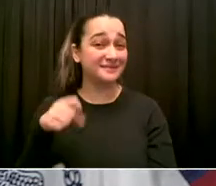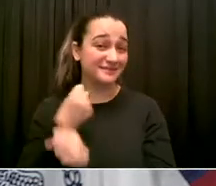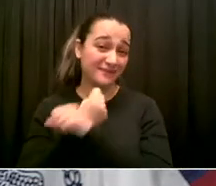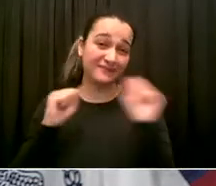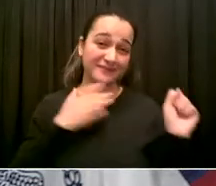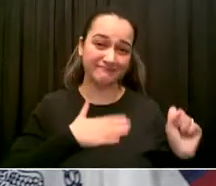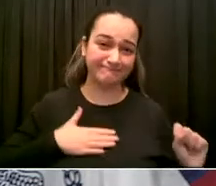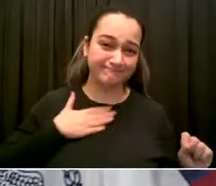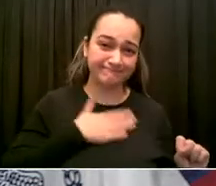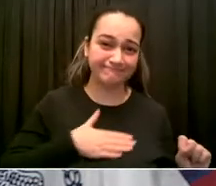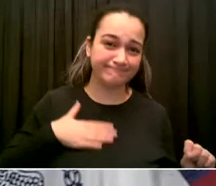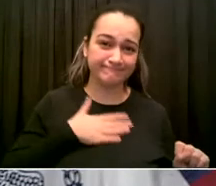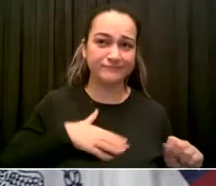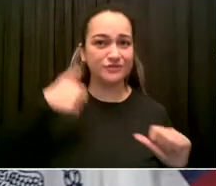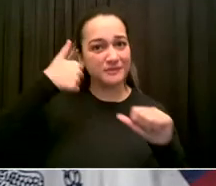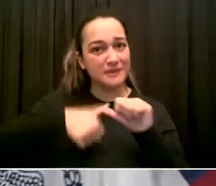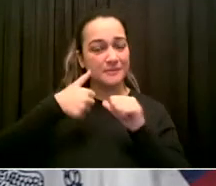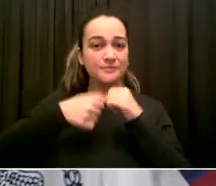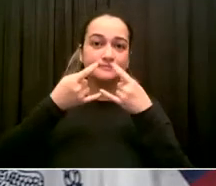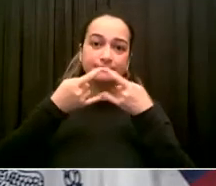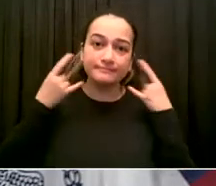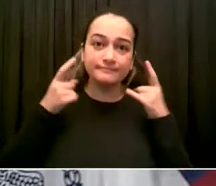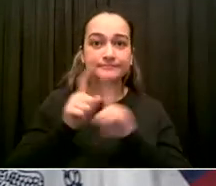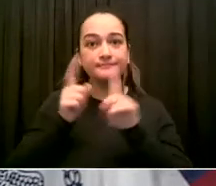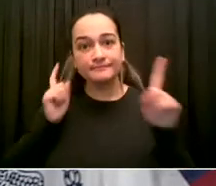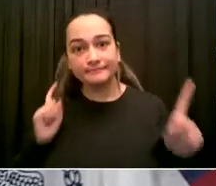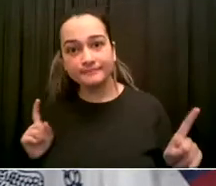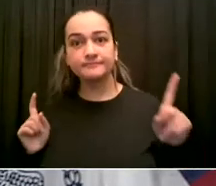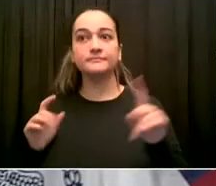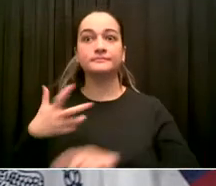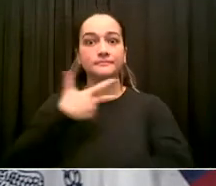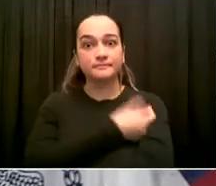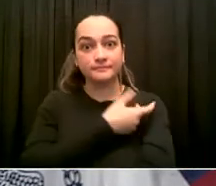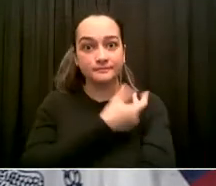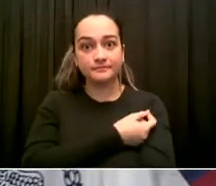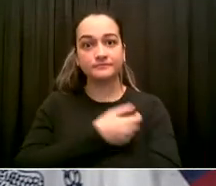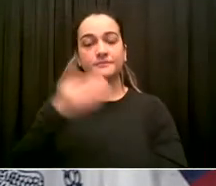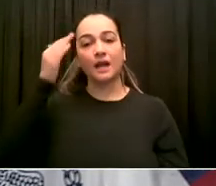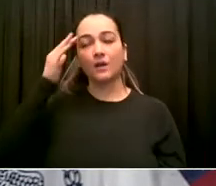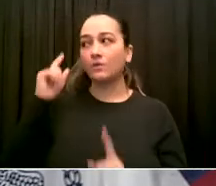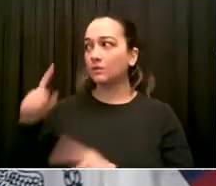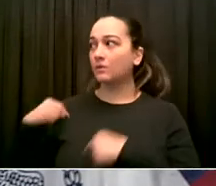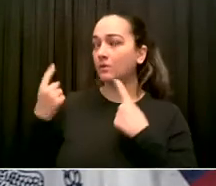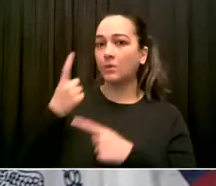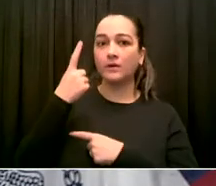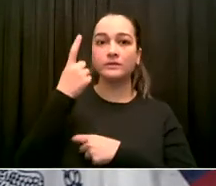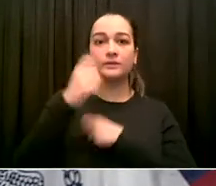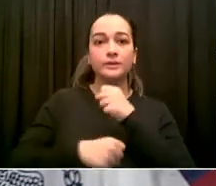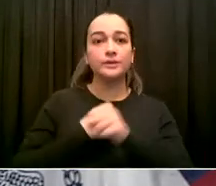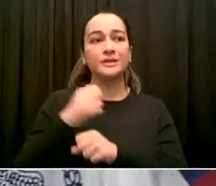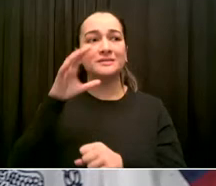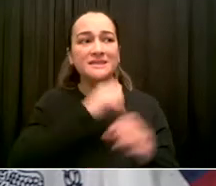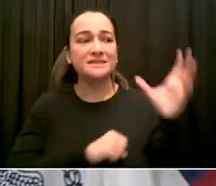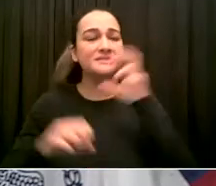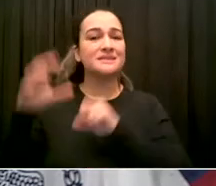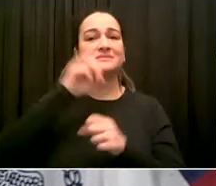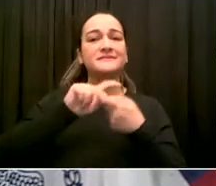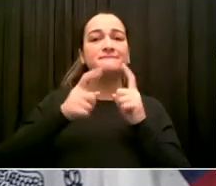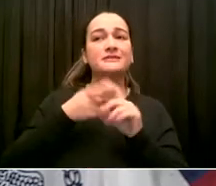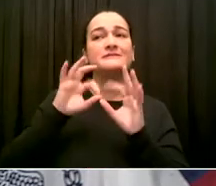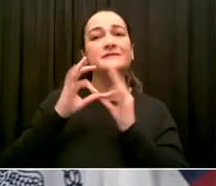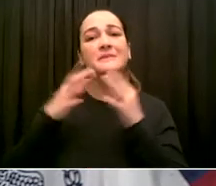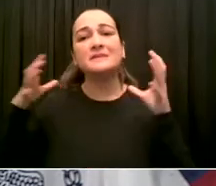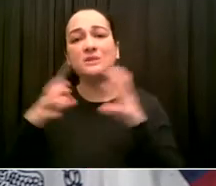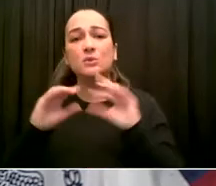was extraordinarily tough. We missed so many of our traditions and rituals. We missed the big family gatherings. I have such beautiful memories of Easter gatherings